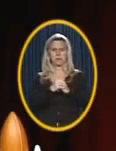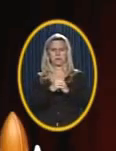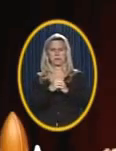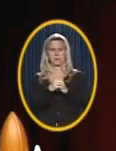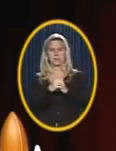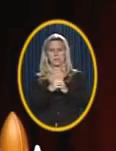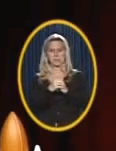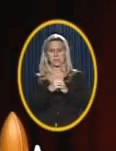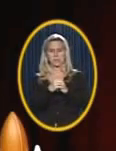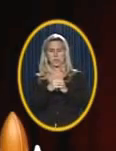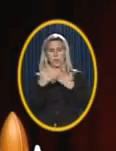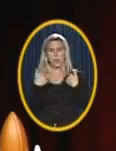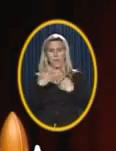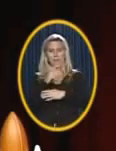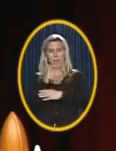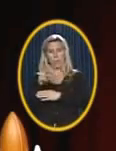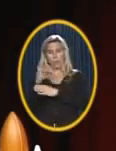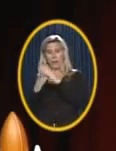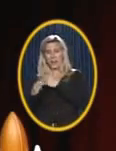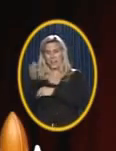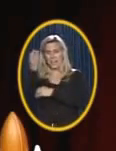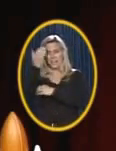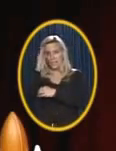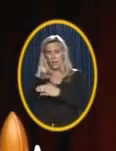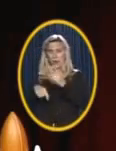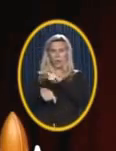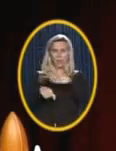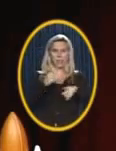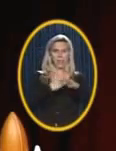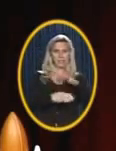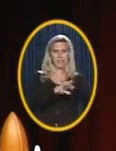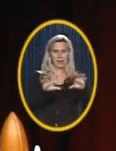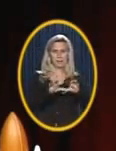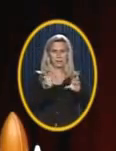And we ended up with the right hand not knowing what the left hand was doing.